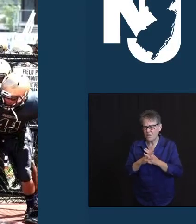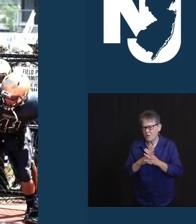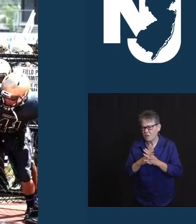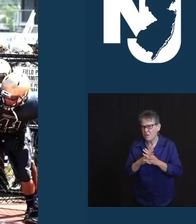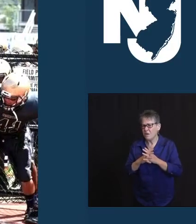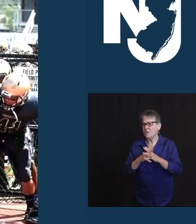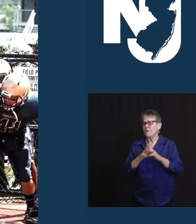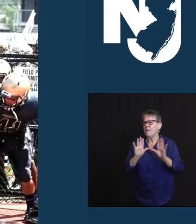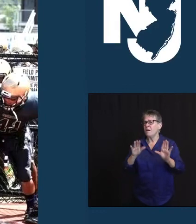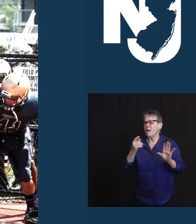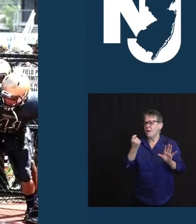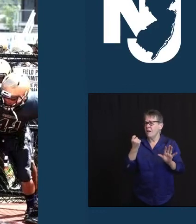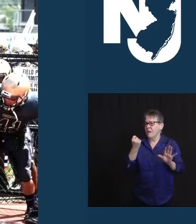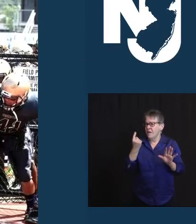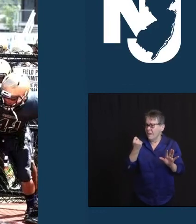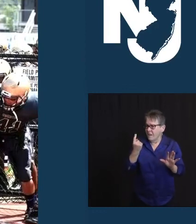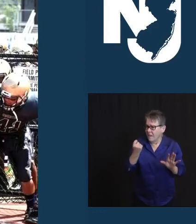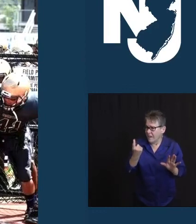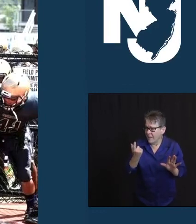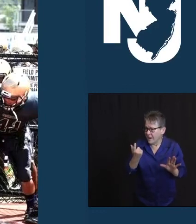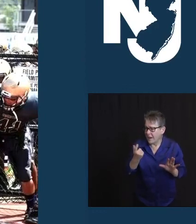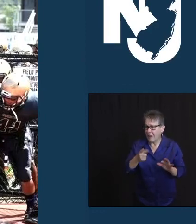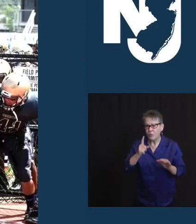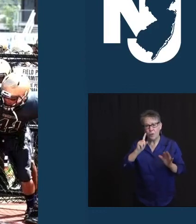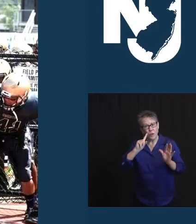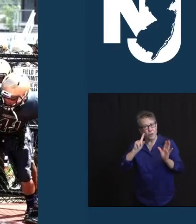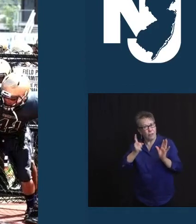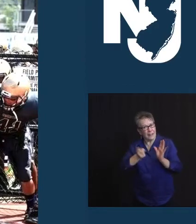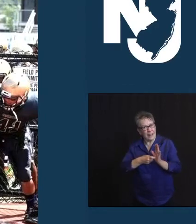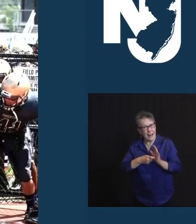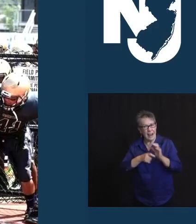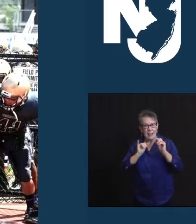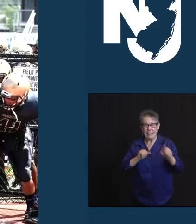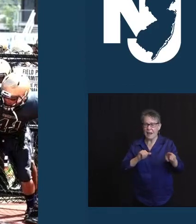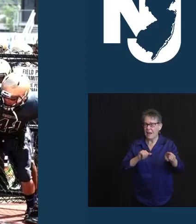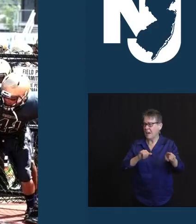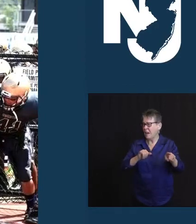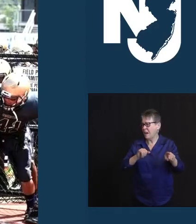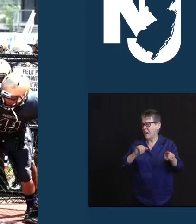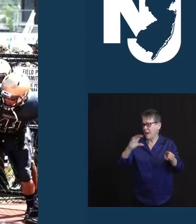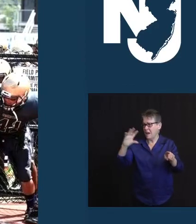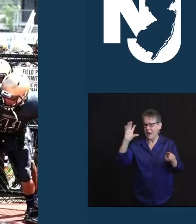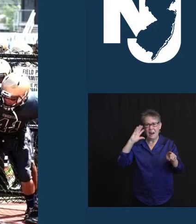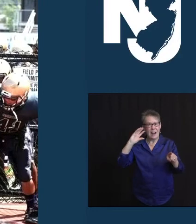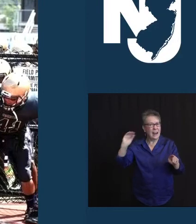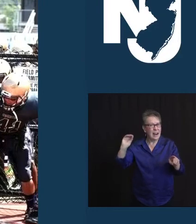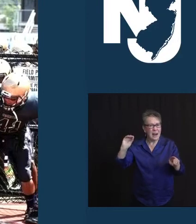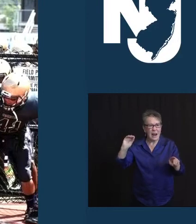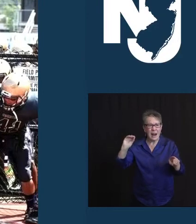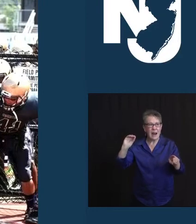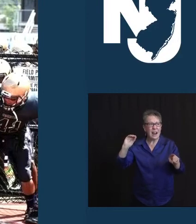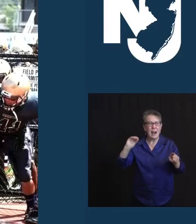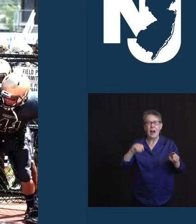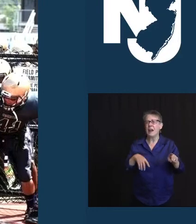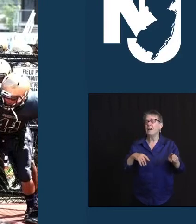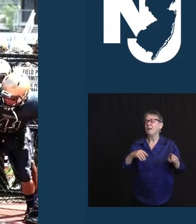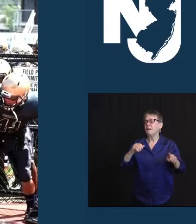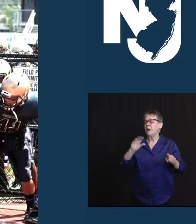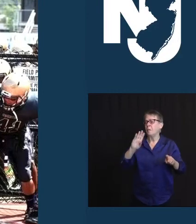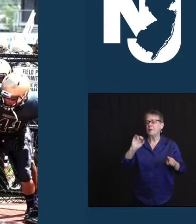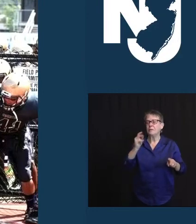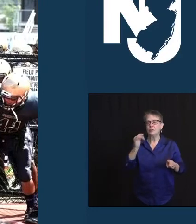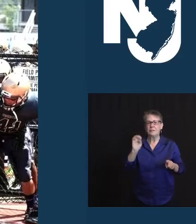remiss if we did not recognize that guy, Assemblyman and dear friend Benji Wimberly, who I call Coach, who doubles as the head football